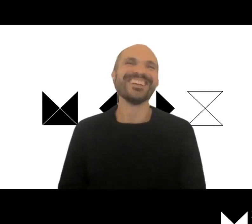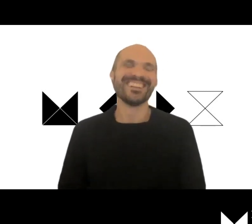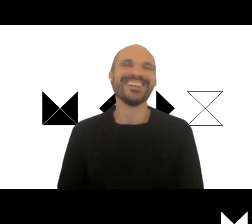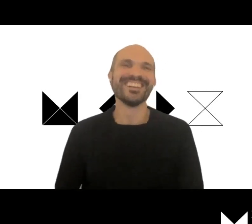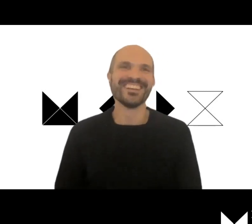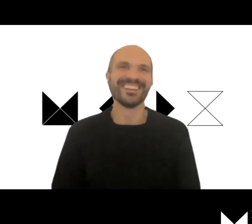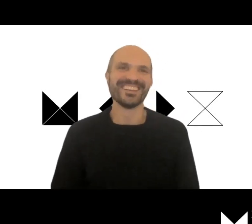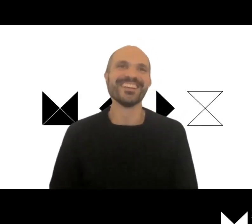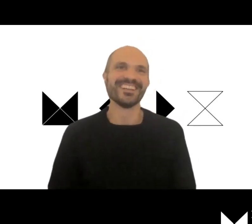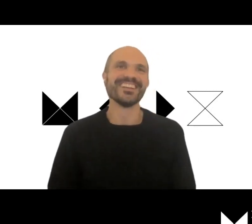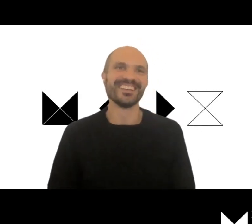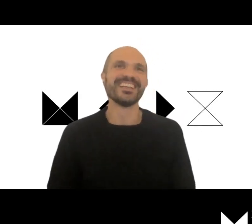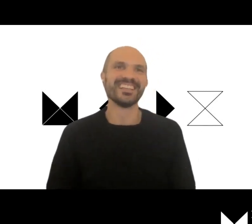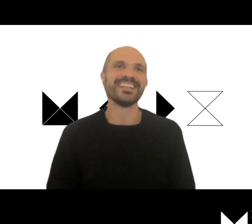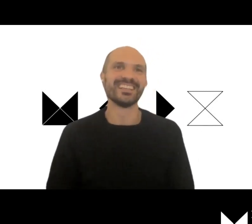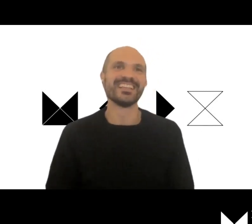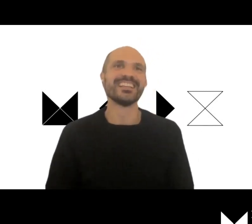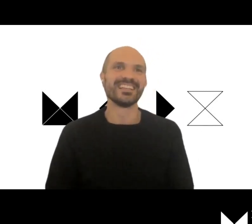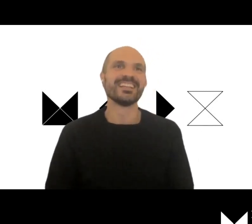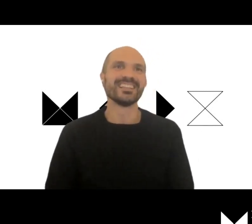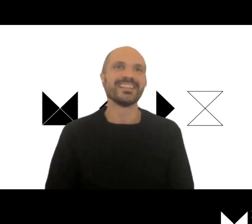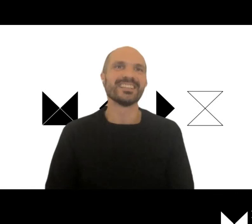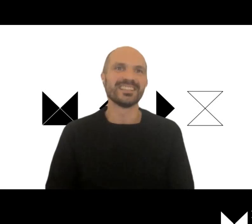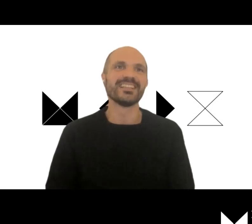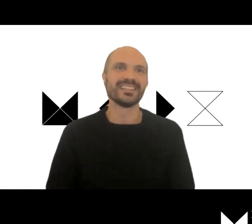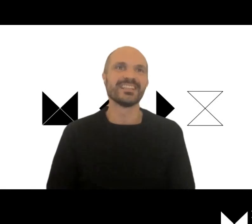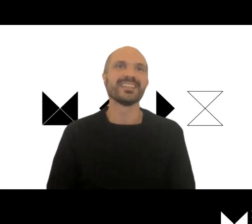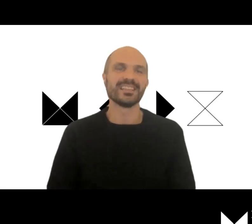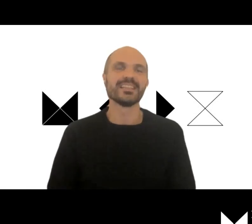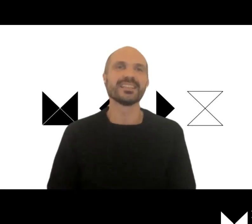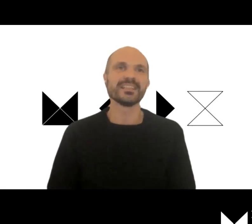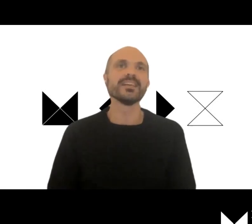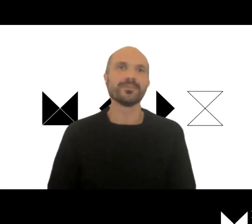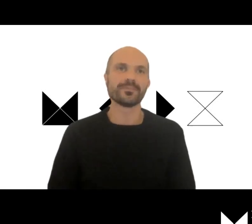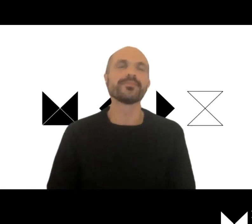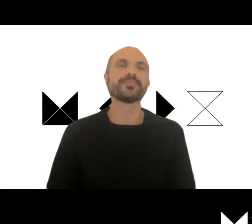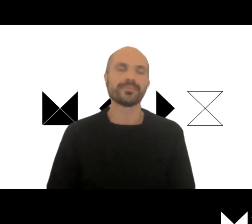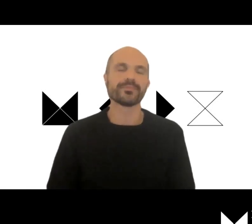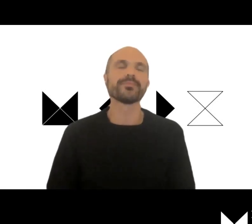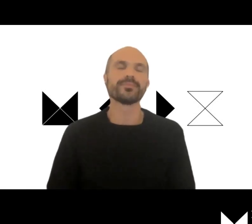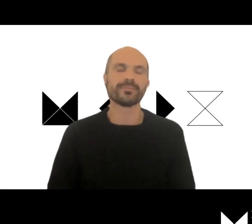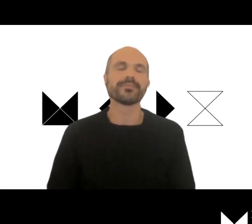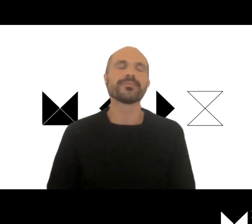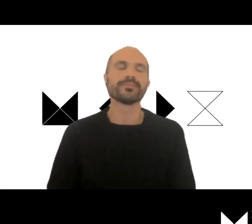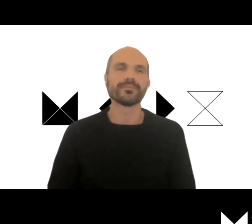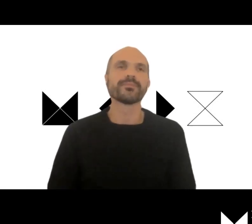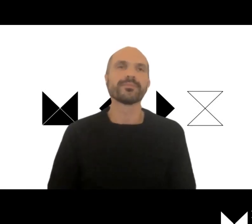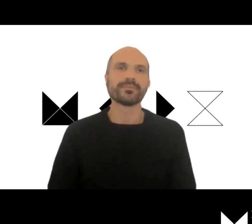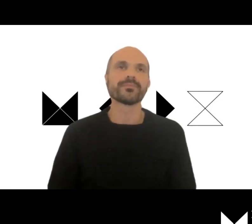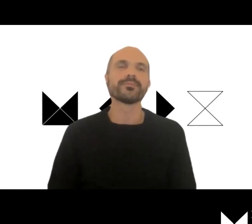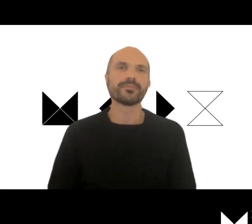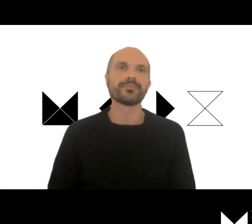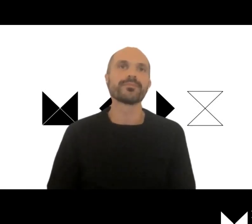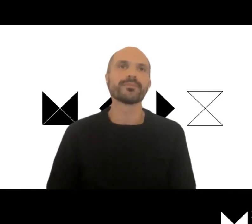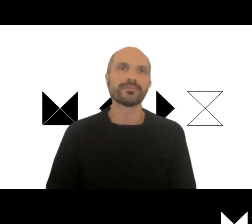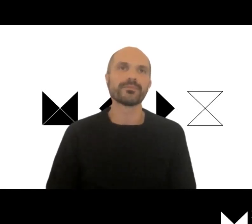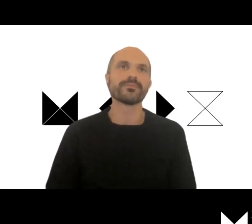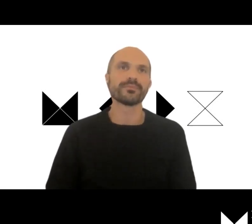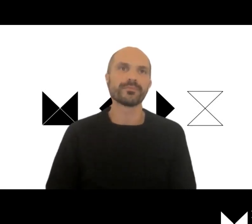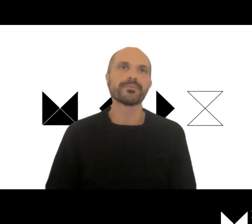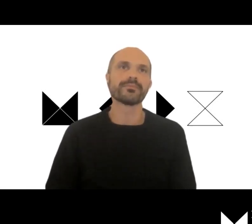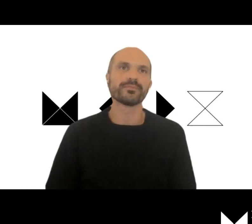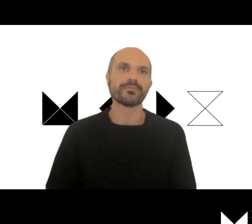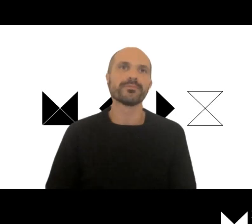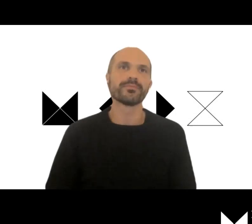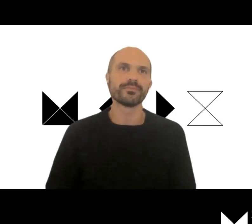in the beginning, because we were thinking in how a developer is thinking and how a contractor is thinking traditionally, and that is something